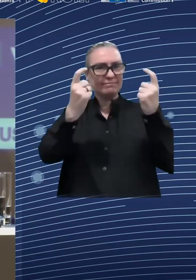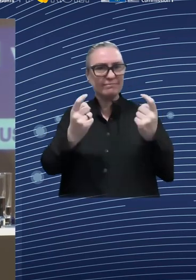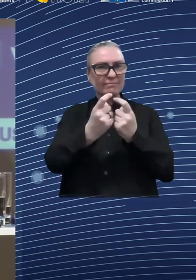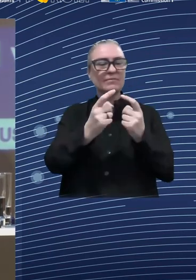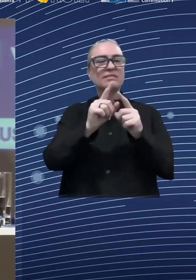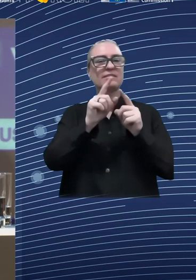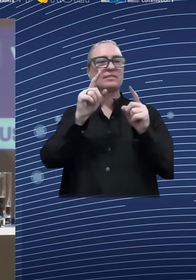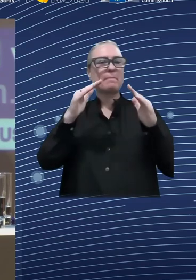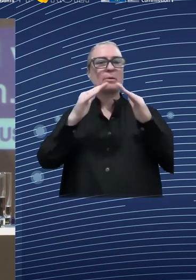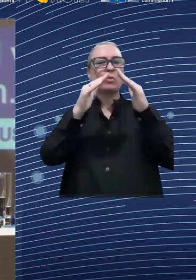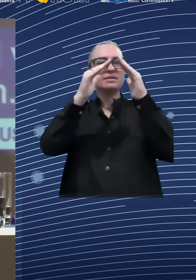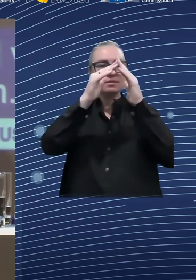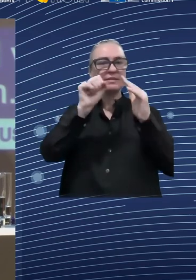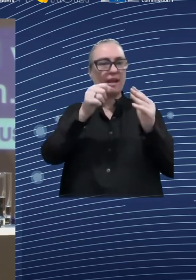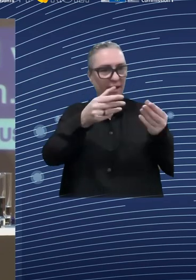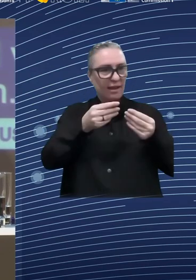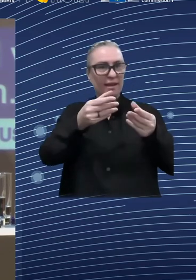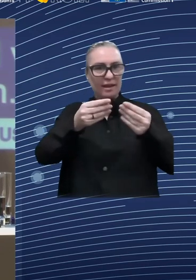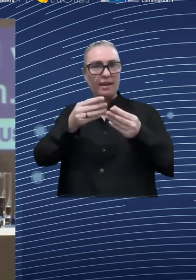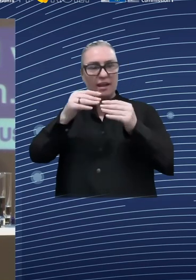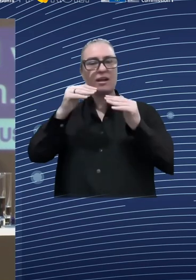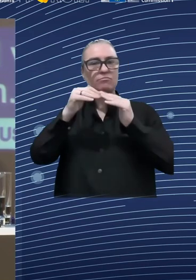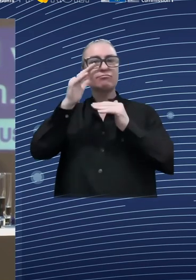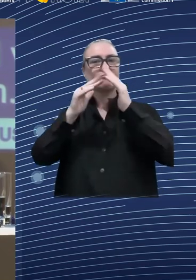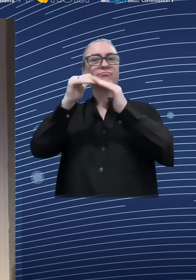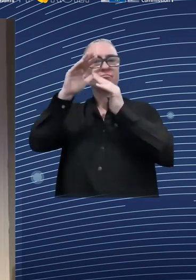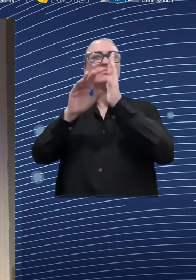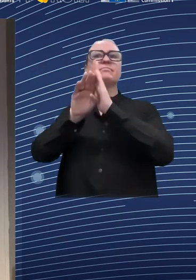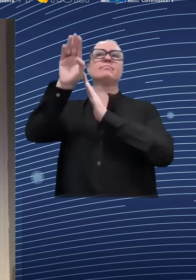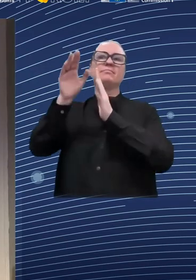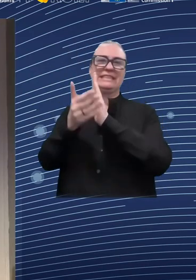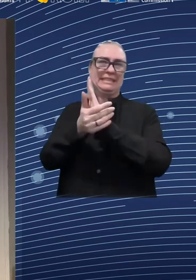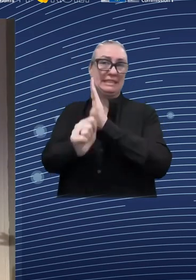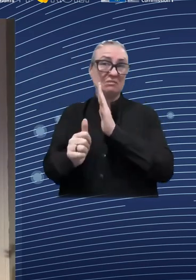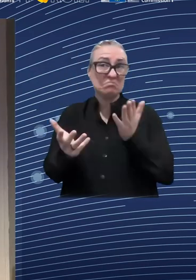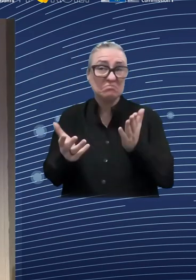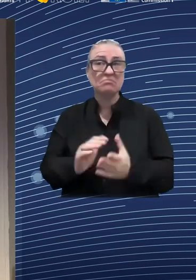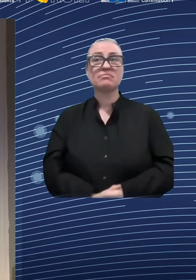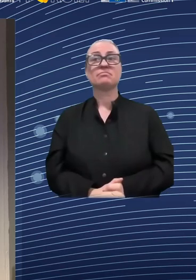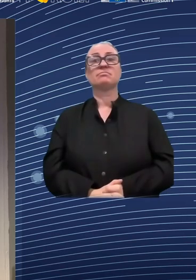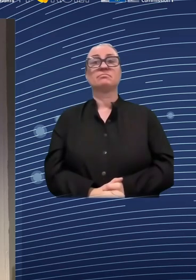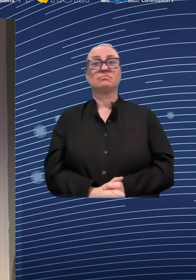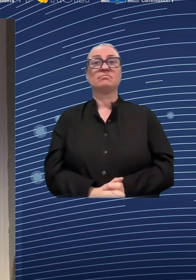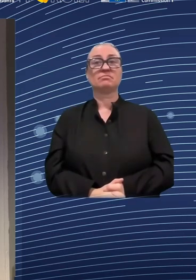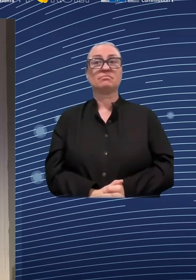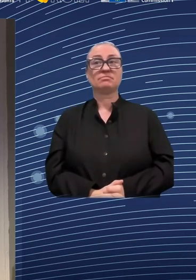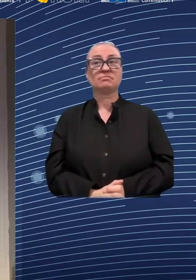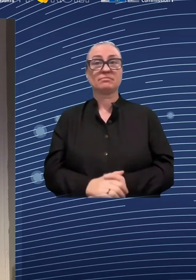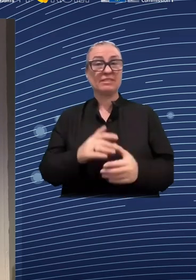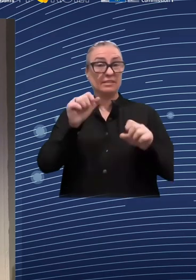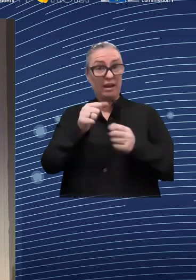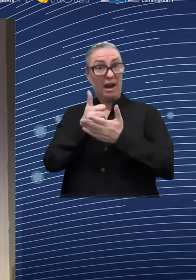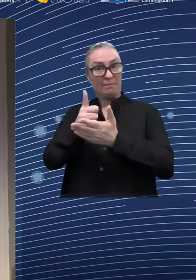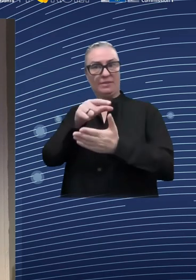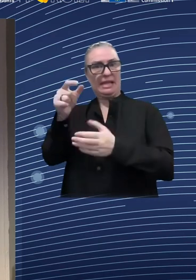So that's our medium to long-term vision. Inigo, I'd be interested in your thoughts on that as well. How do we